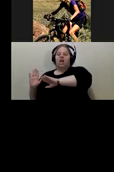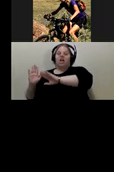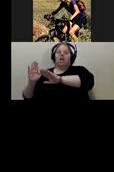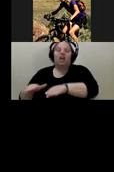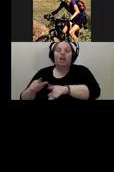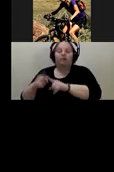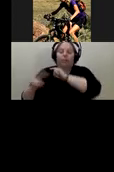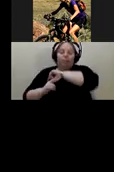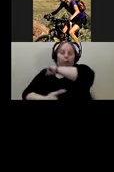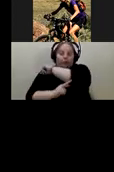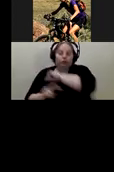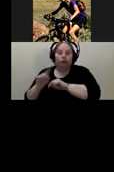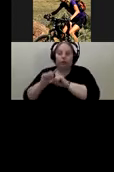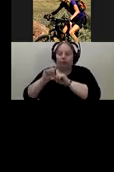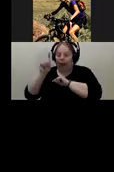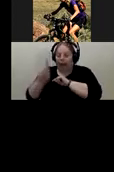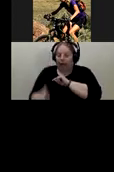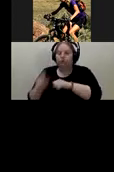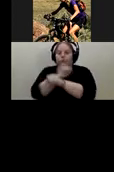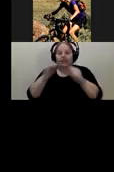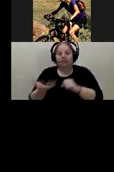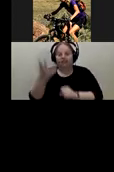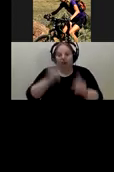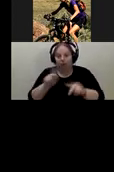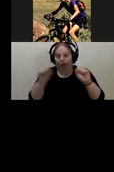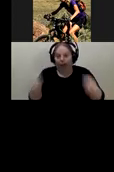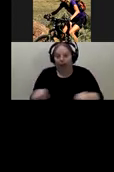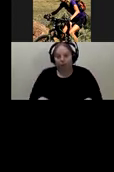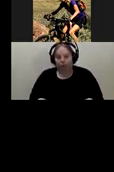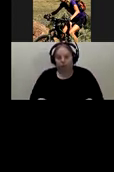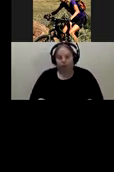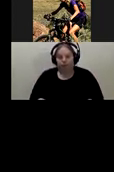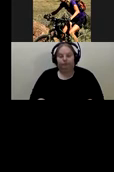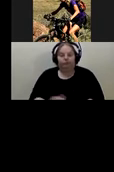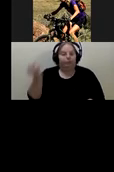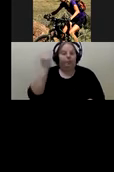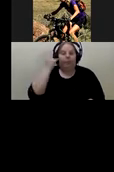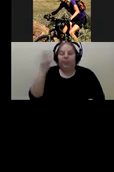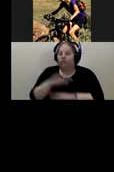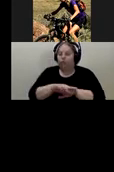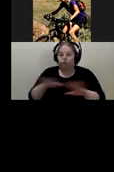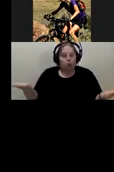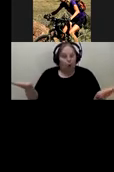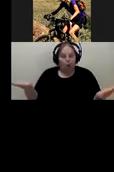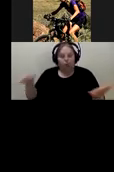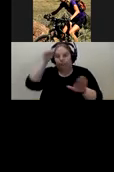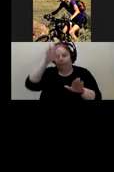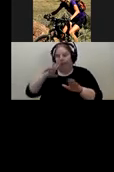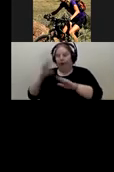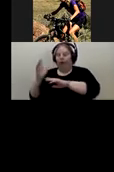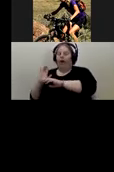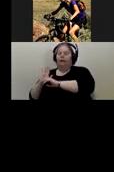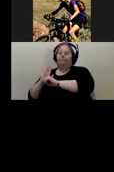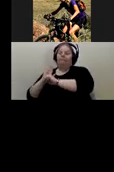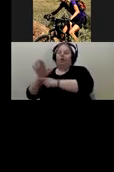of the bridge, you can save five people. If you don't push him off the bridge, those five